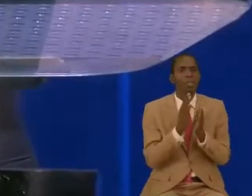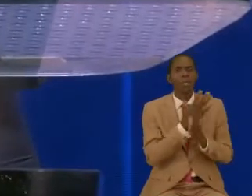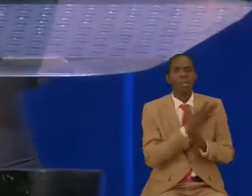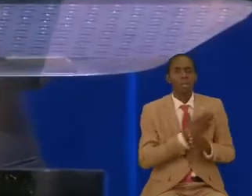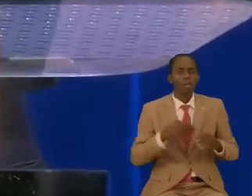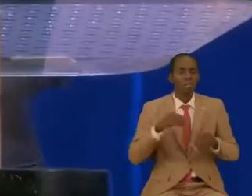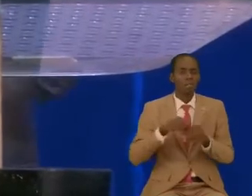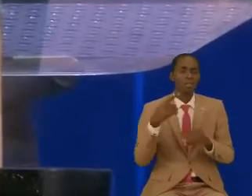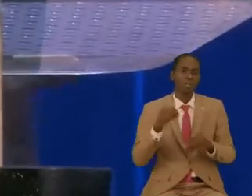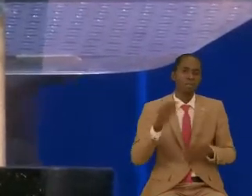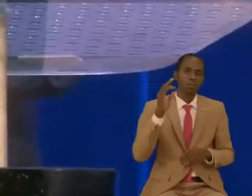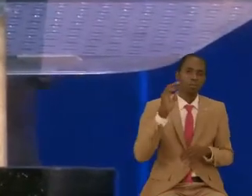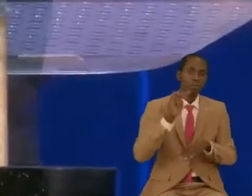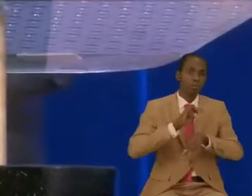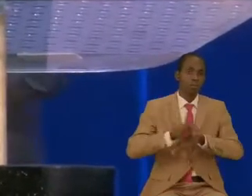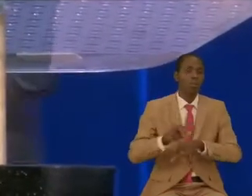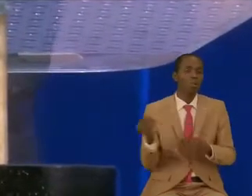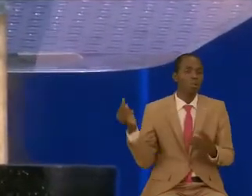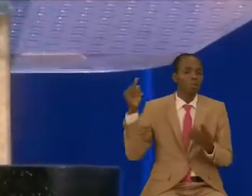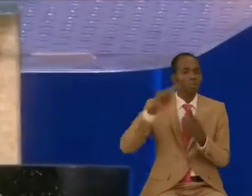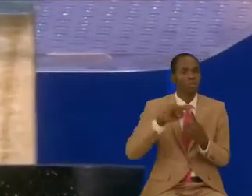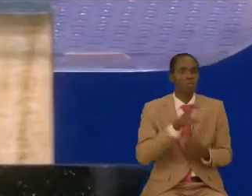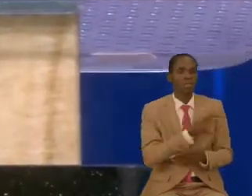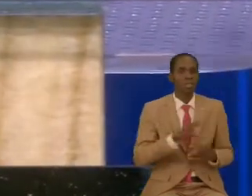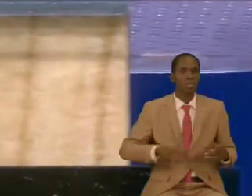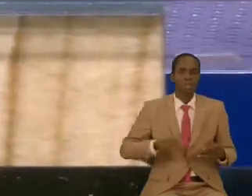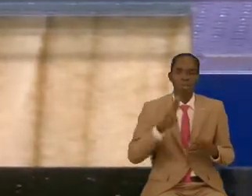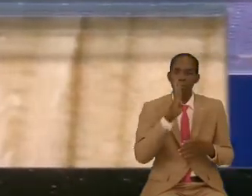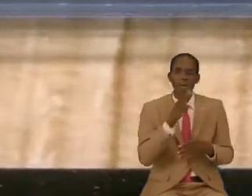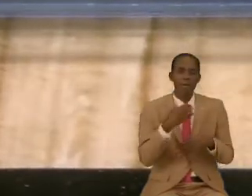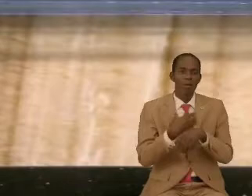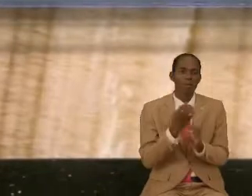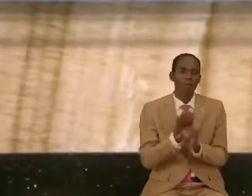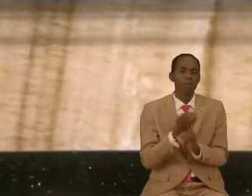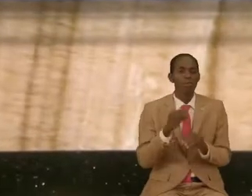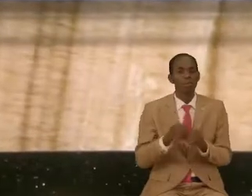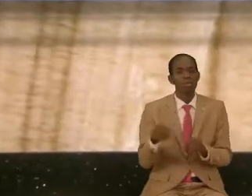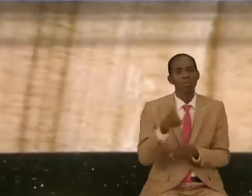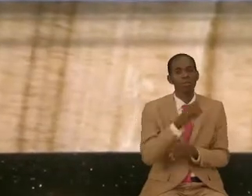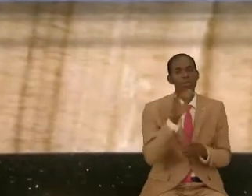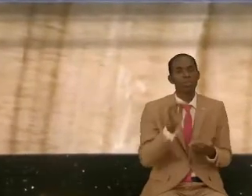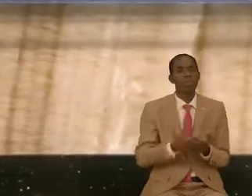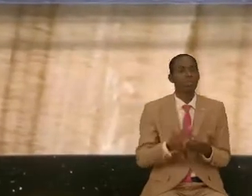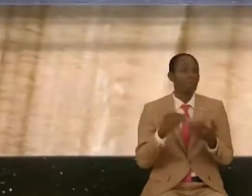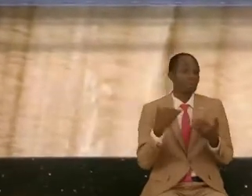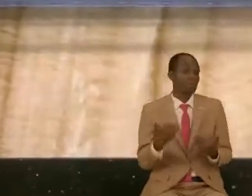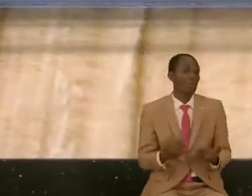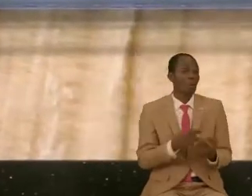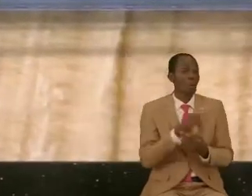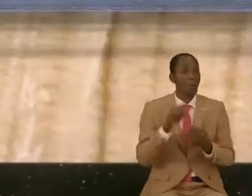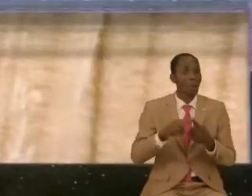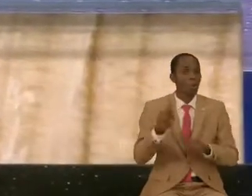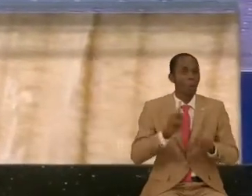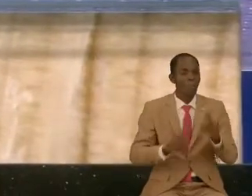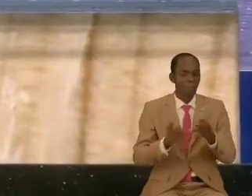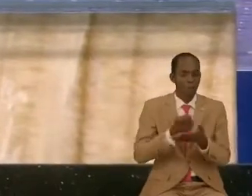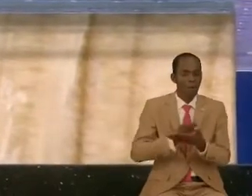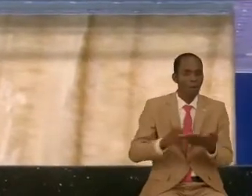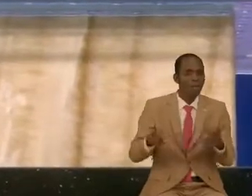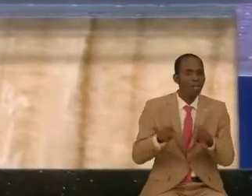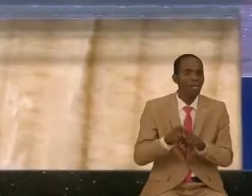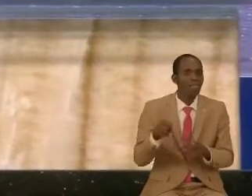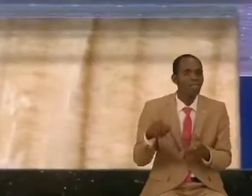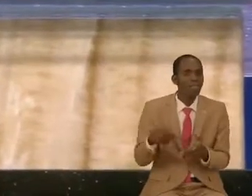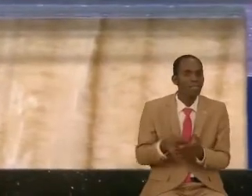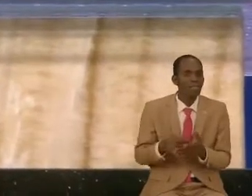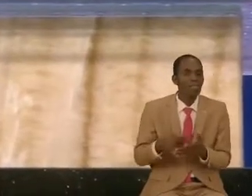until Christ be formed in you again. Now, when people write like this and